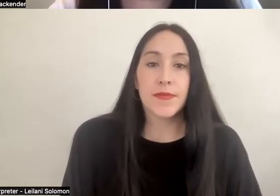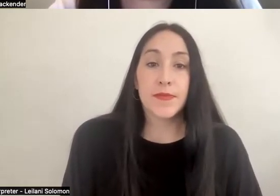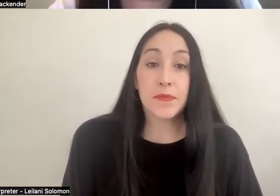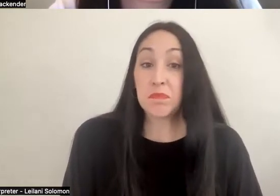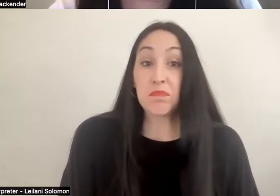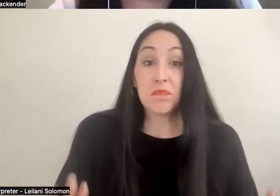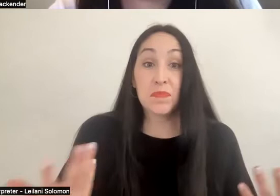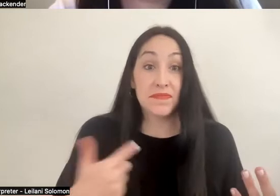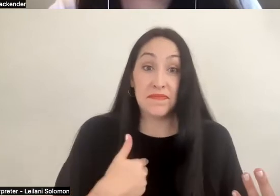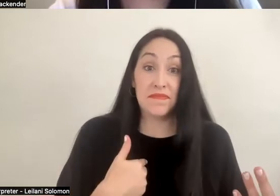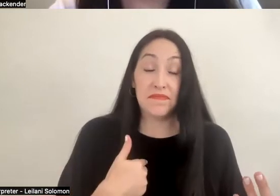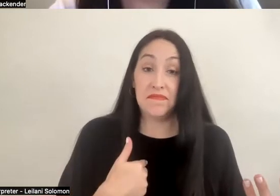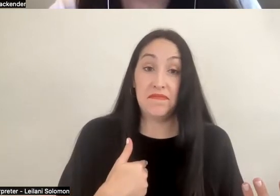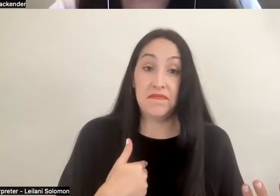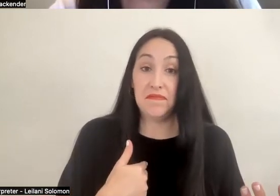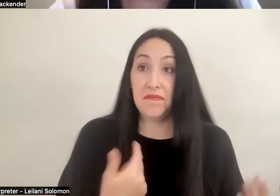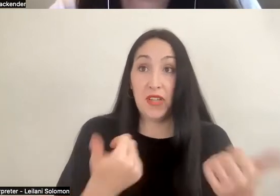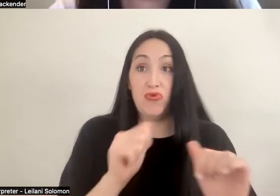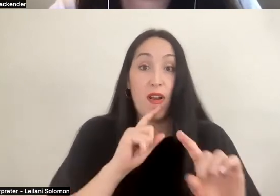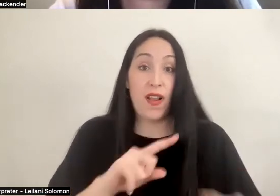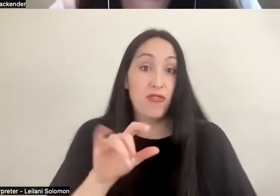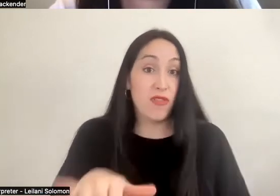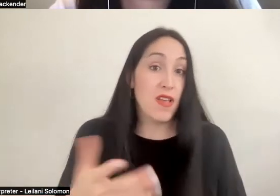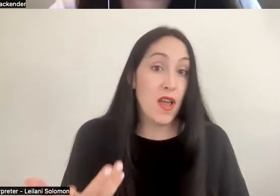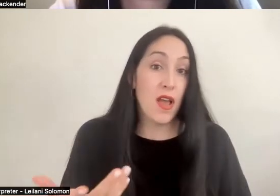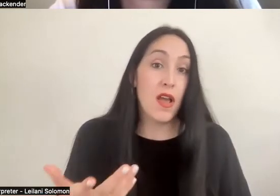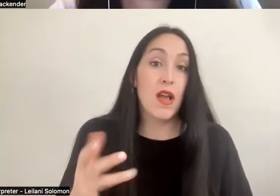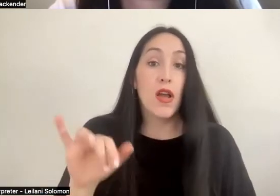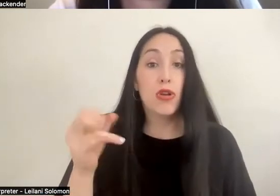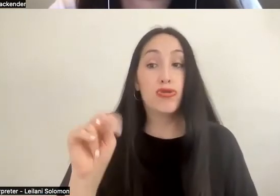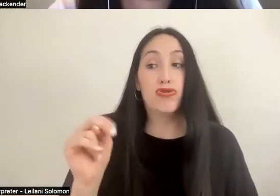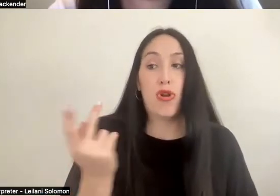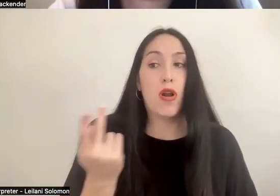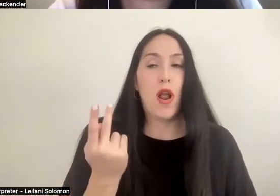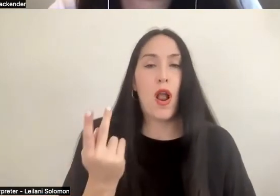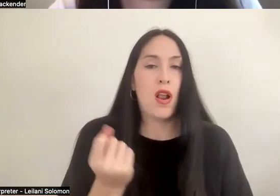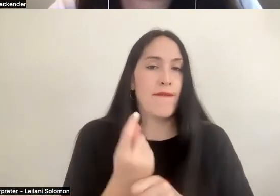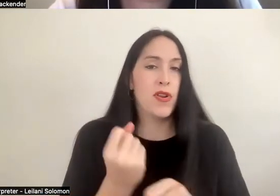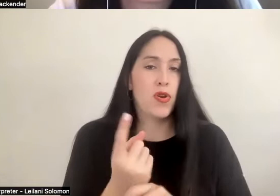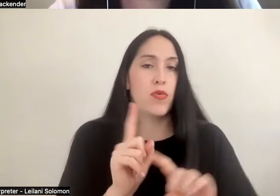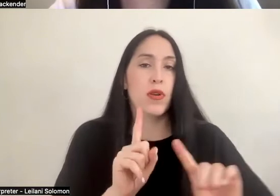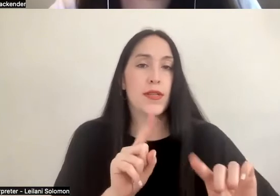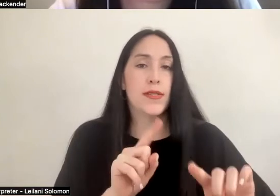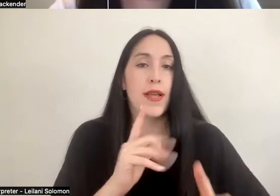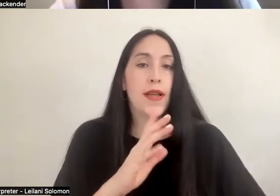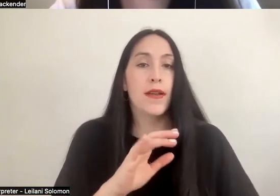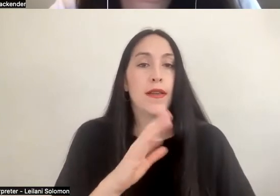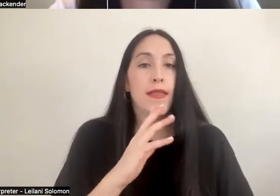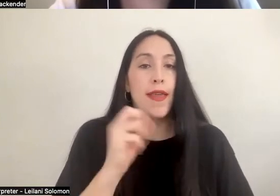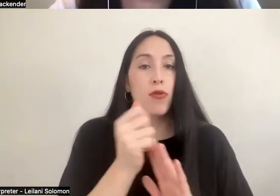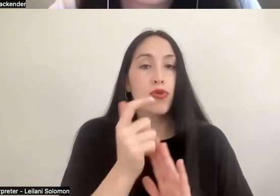Well, I'll again try to answer that question. John and I attend every year the elder law section of the Florida